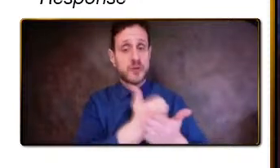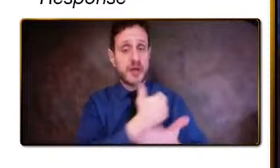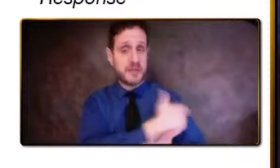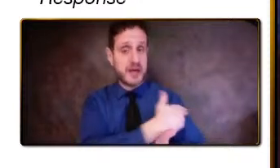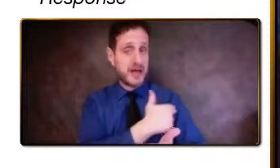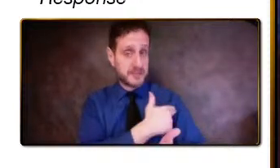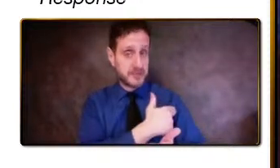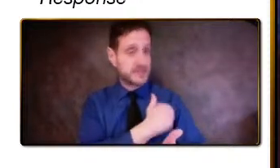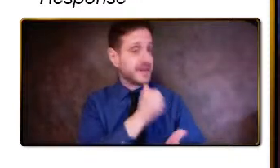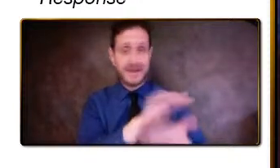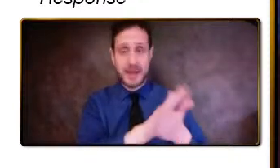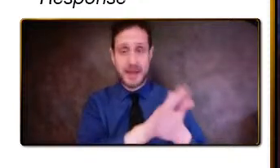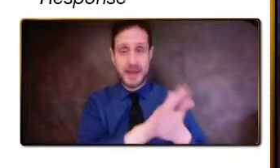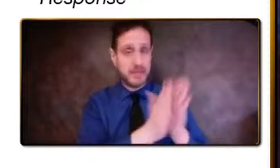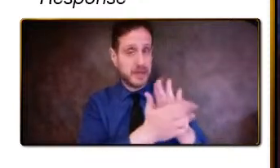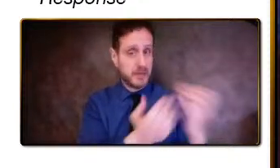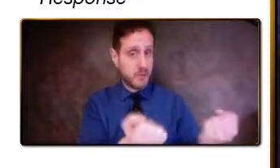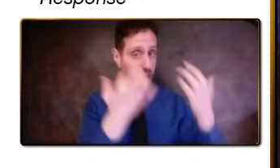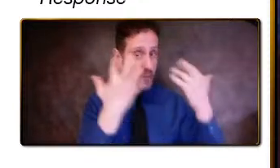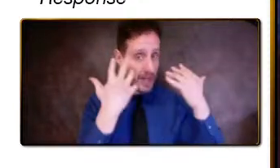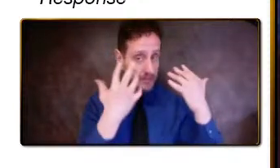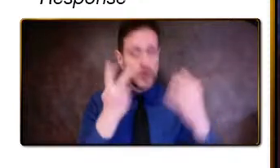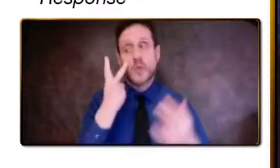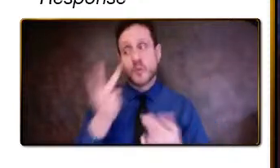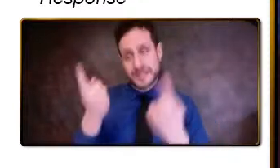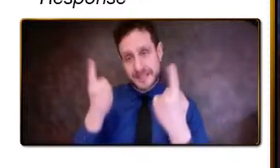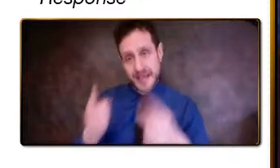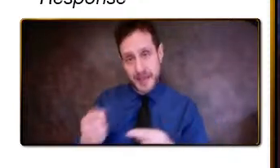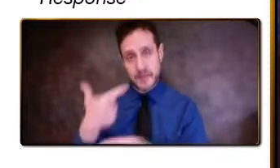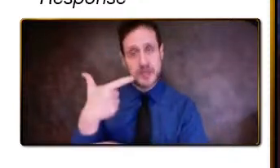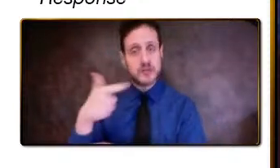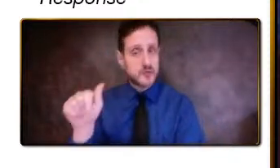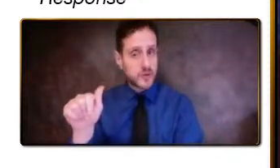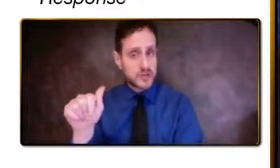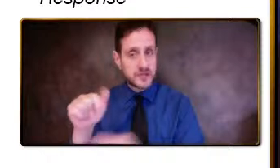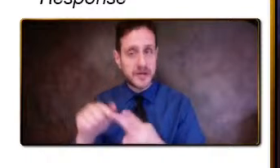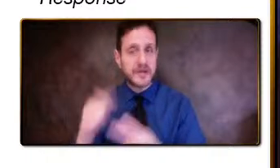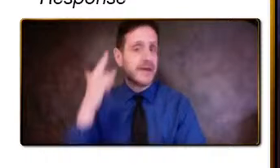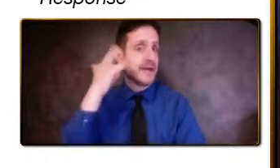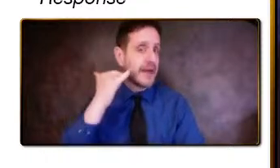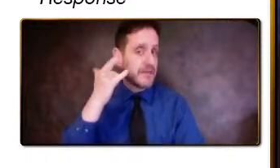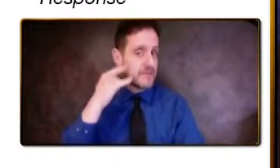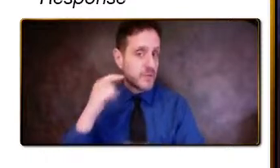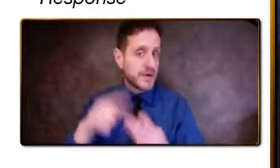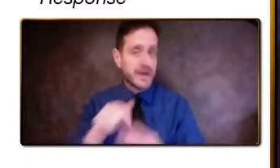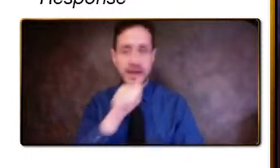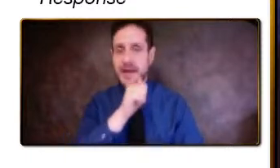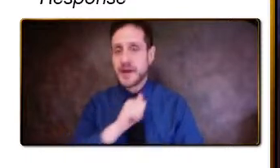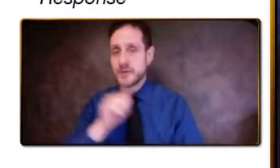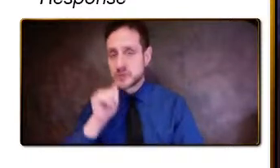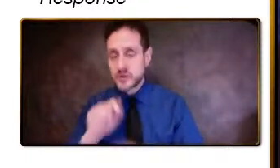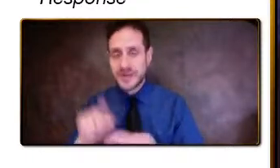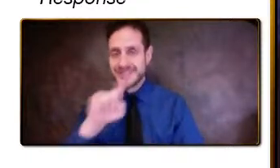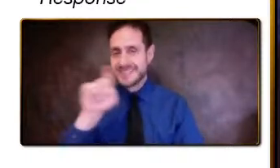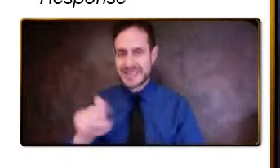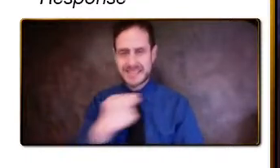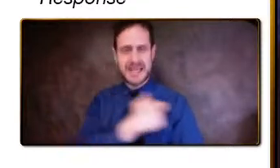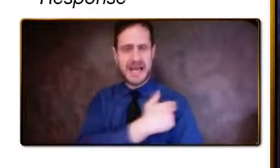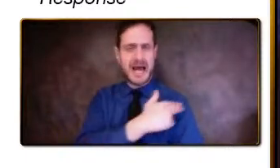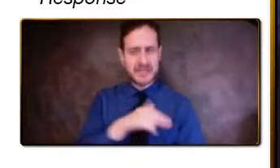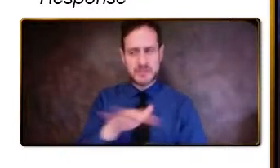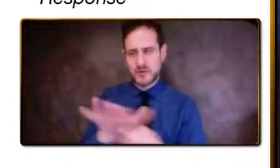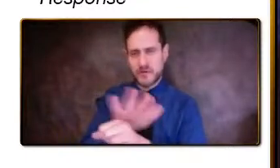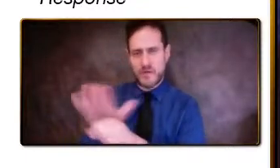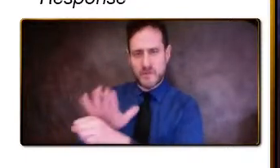in states like Georgia and California, Arizona, Texas. As usual, most Illinoisans took